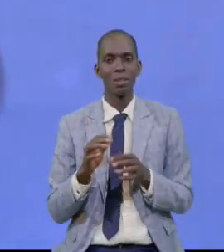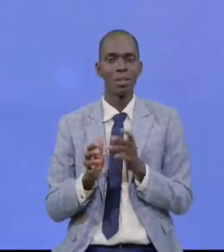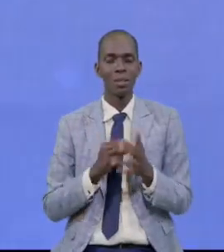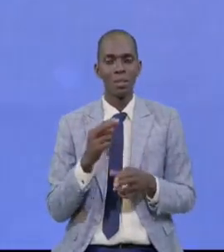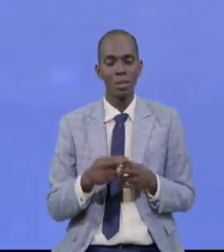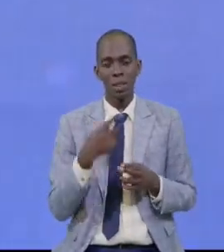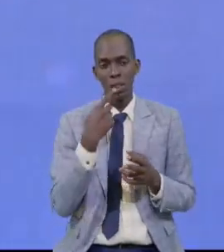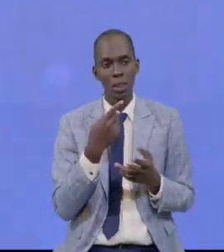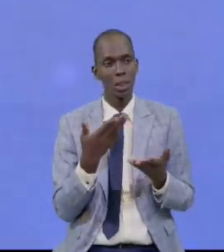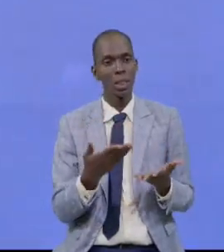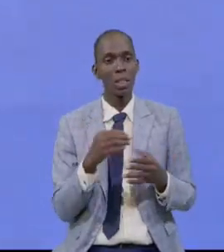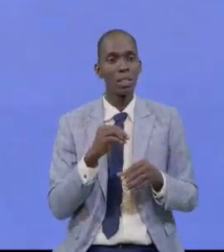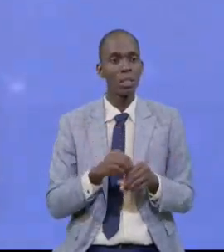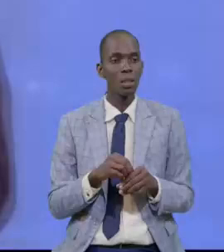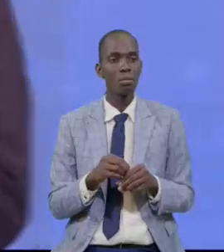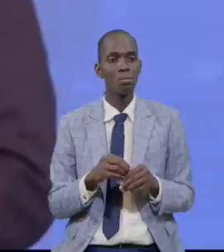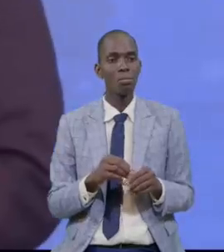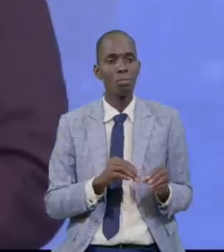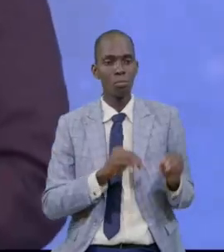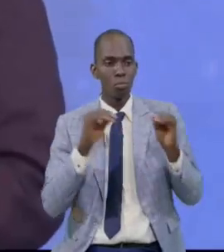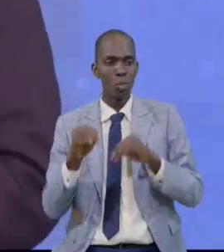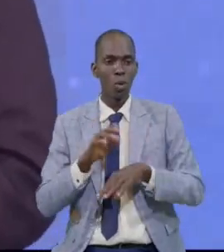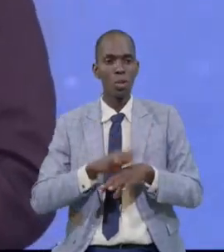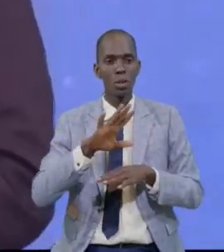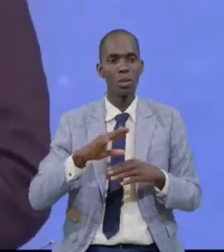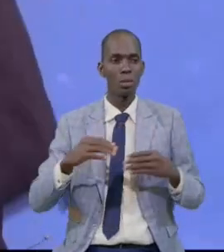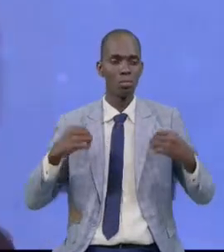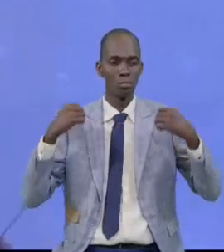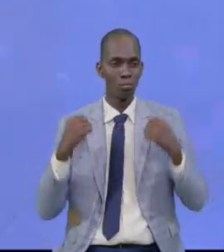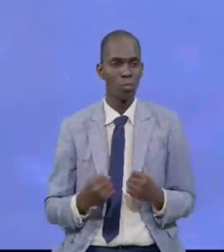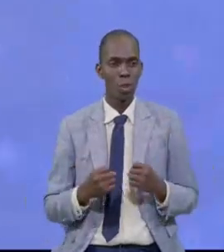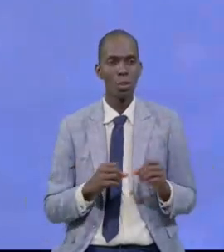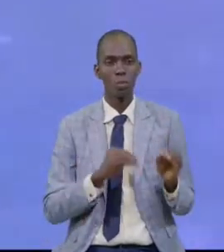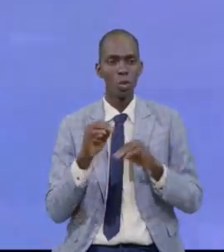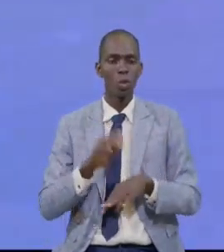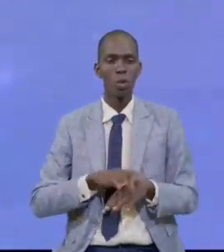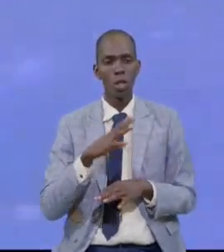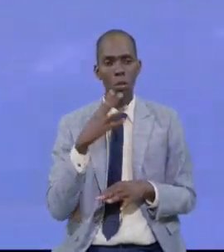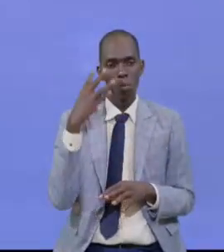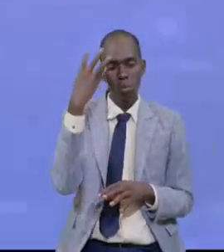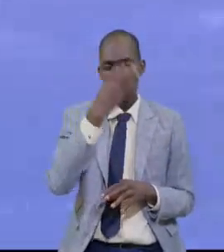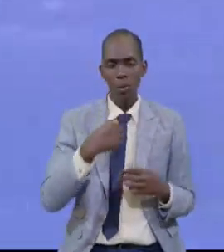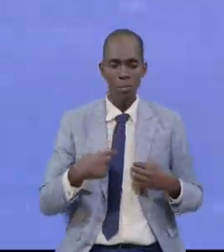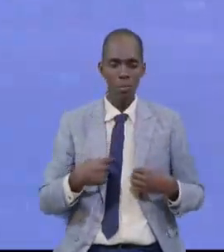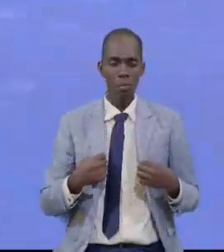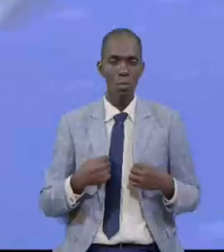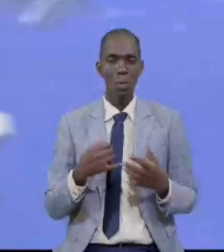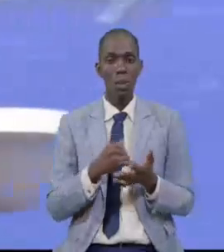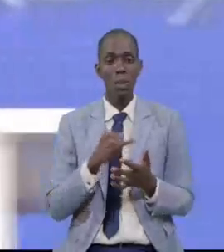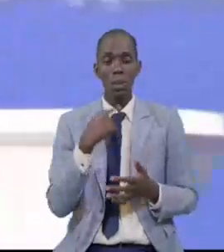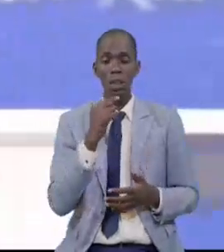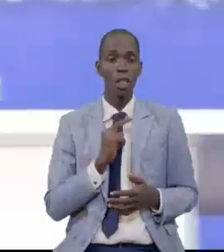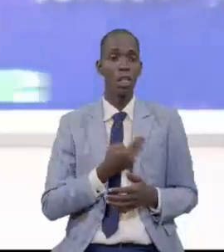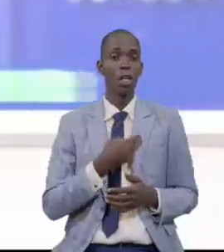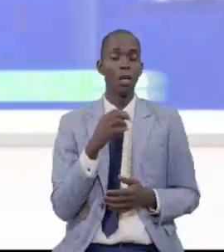And then put on that beautiful garment. He tells us, and he says, the